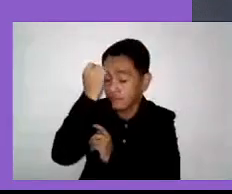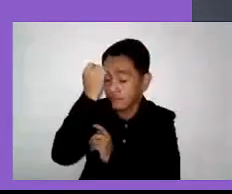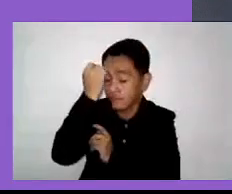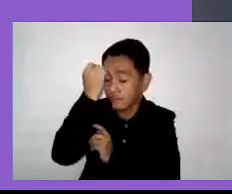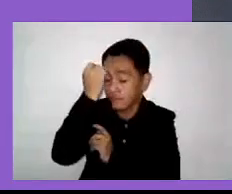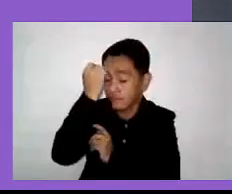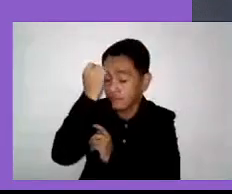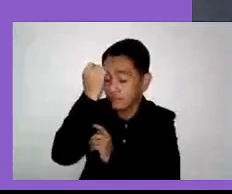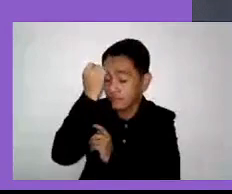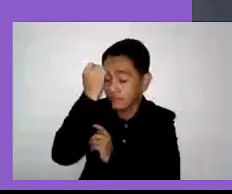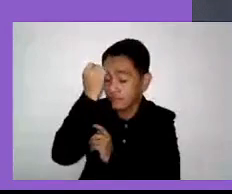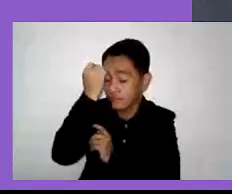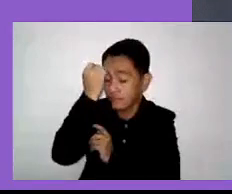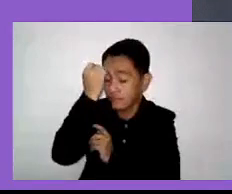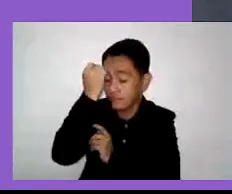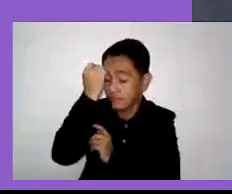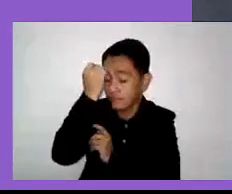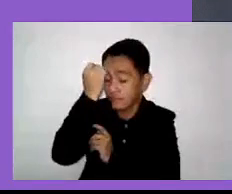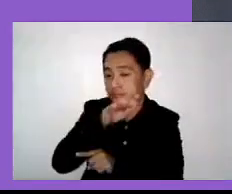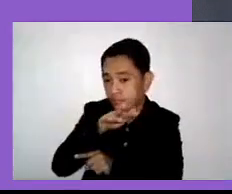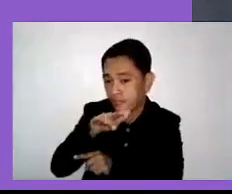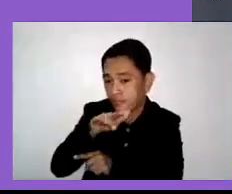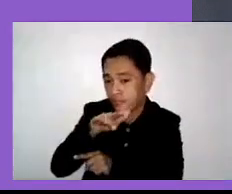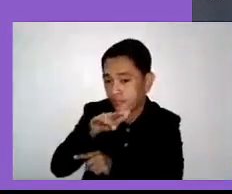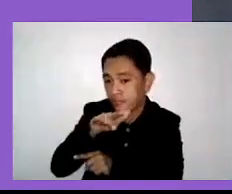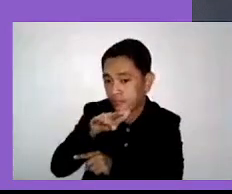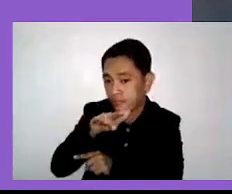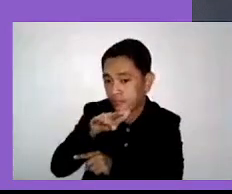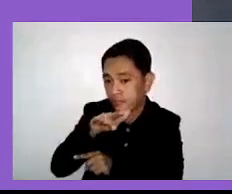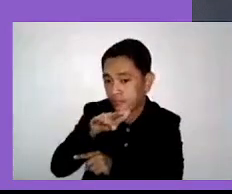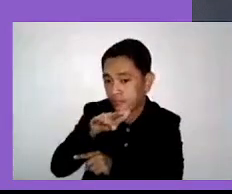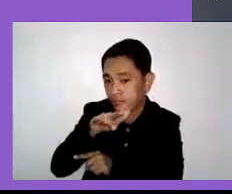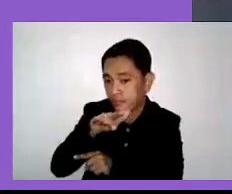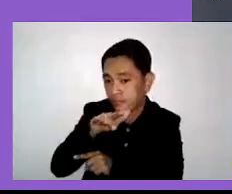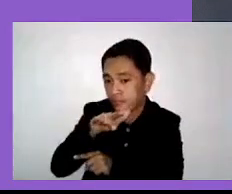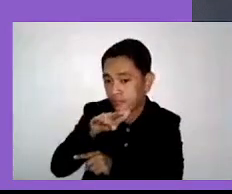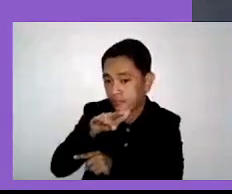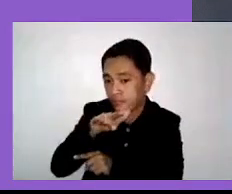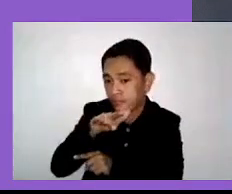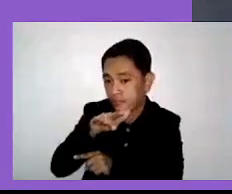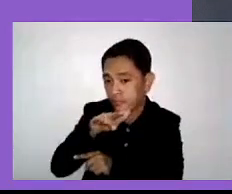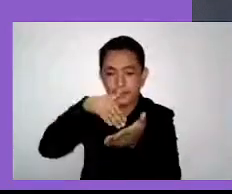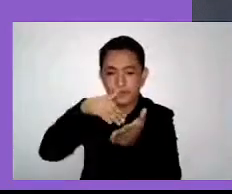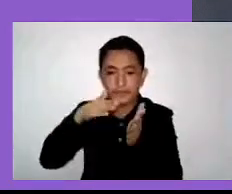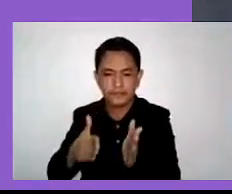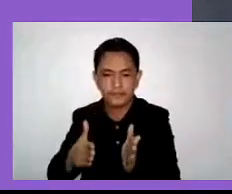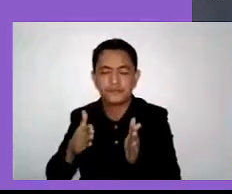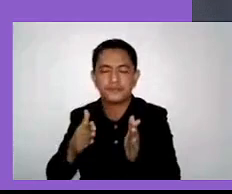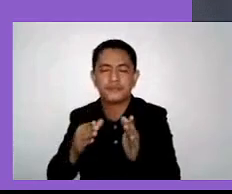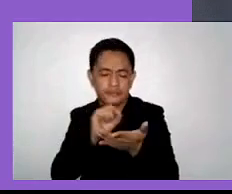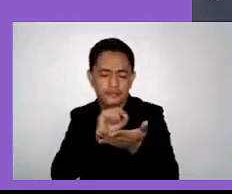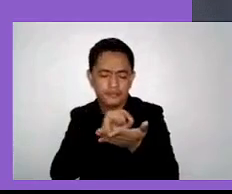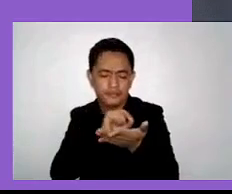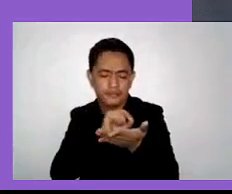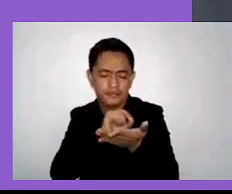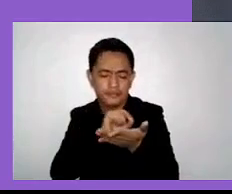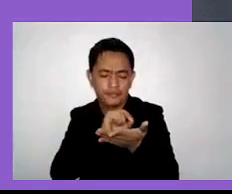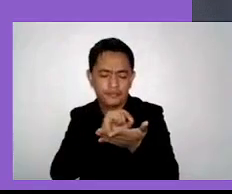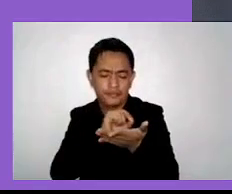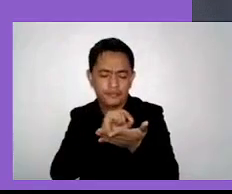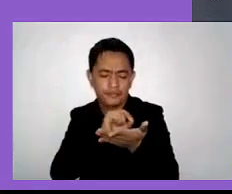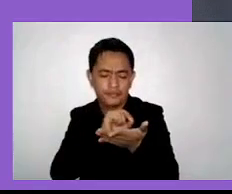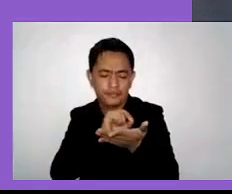spelling, and writing are required. Thus, there are learners who find a writing task overwhelming. Problems such